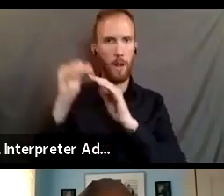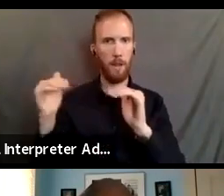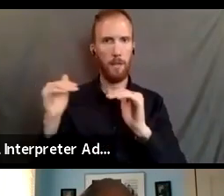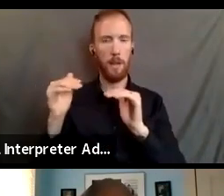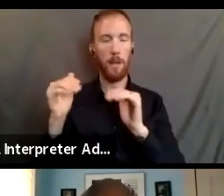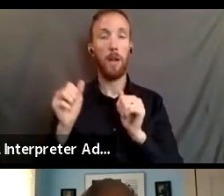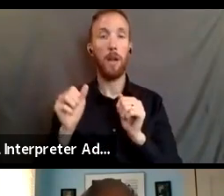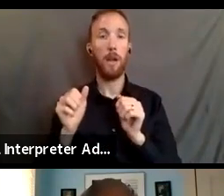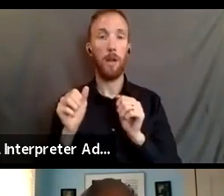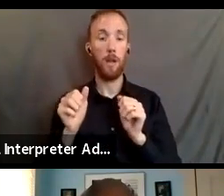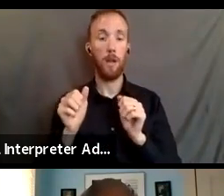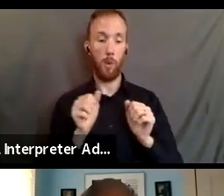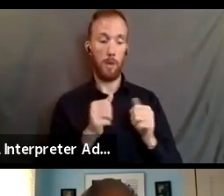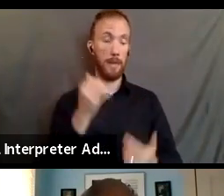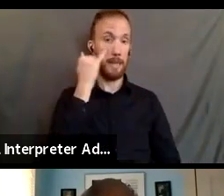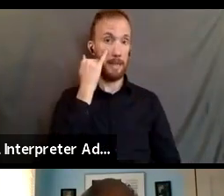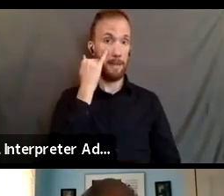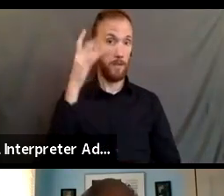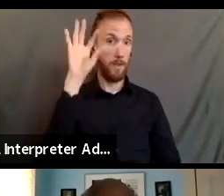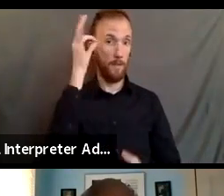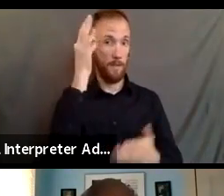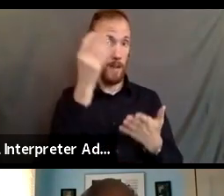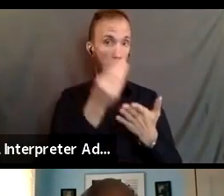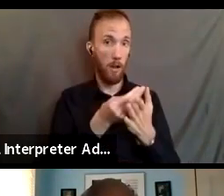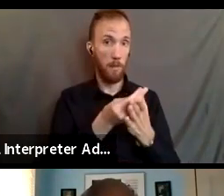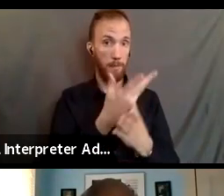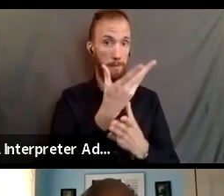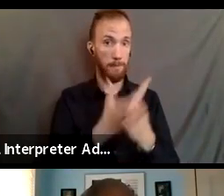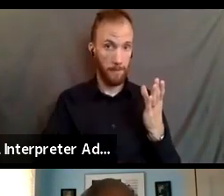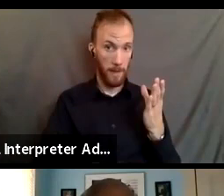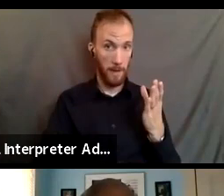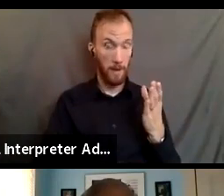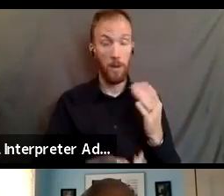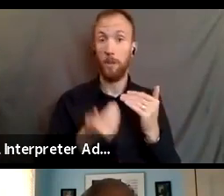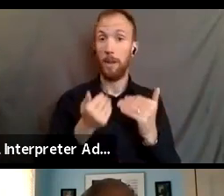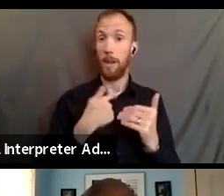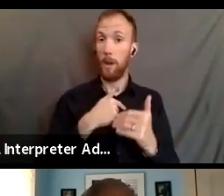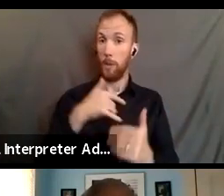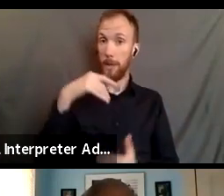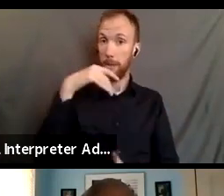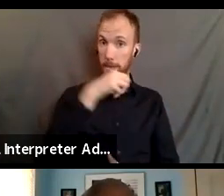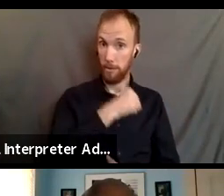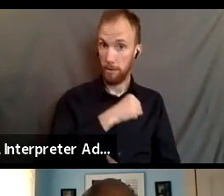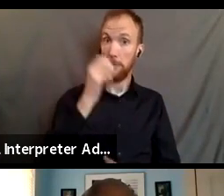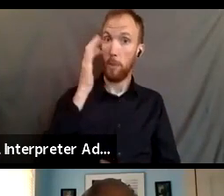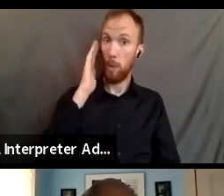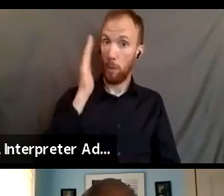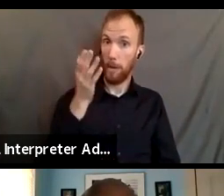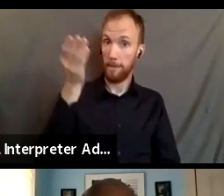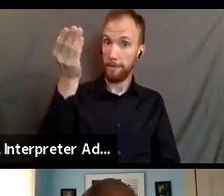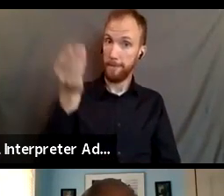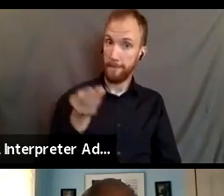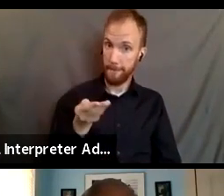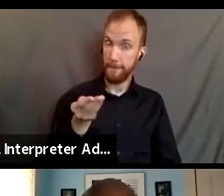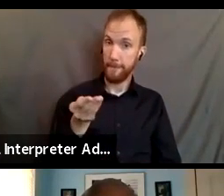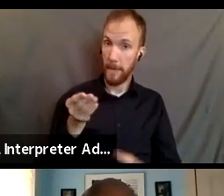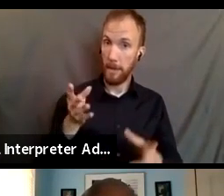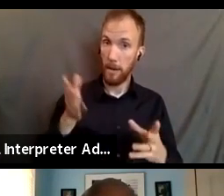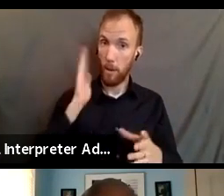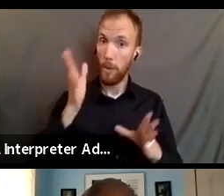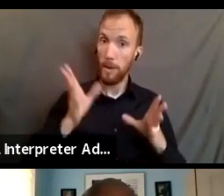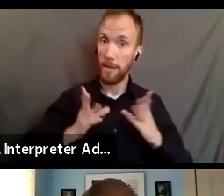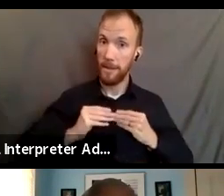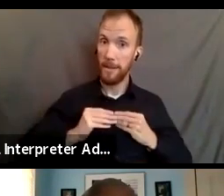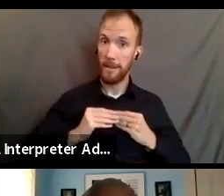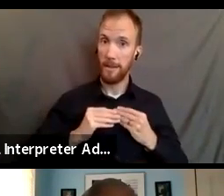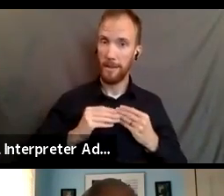federal dollars that we are assuming at this point we're going to get um just like school districts throughout